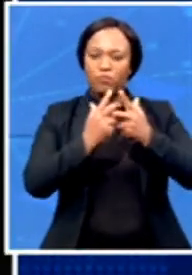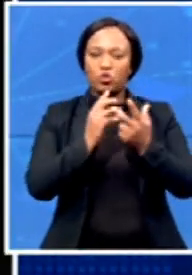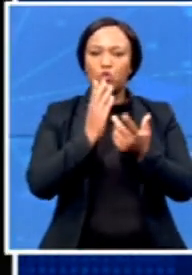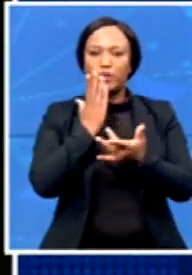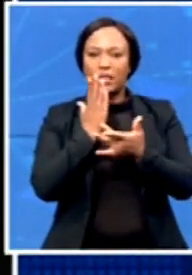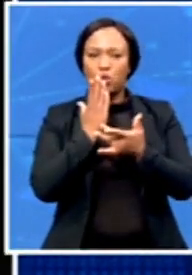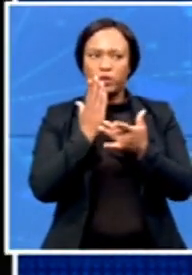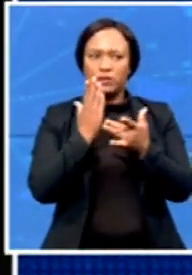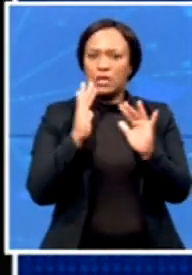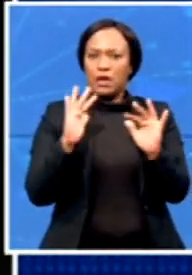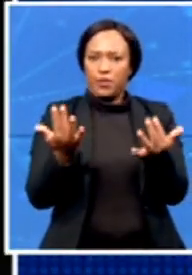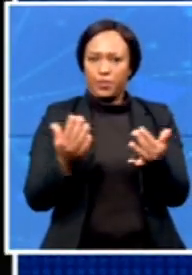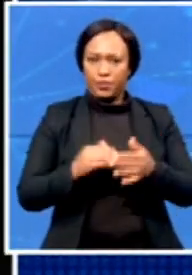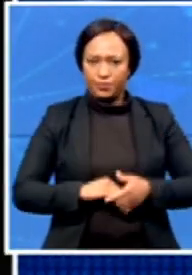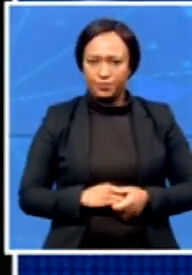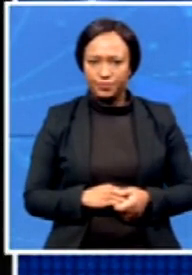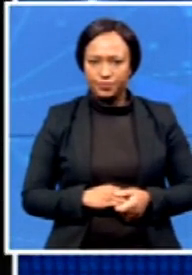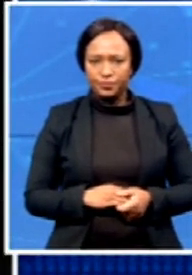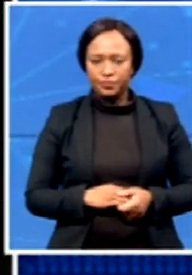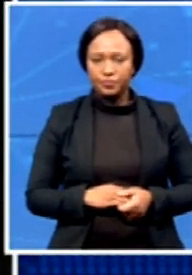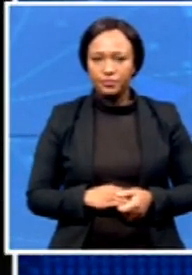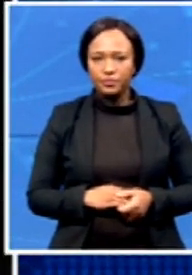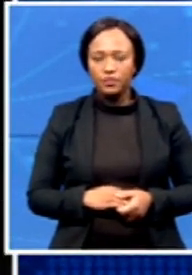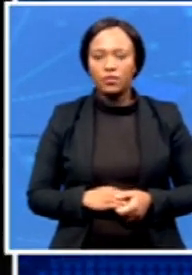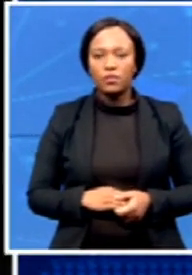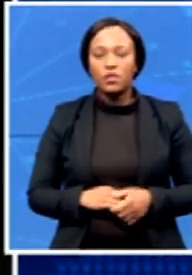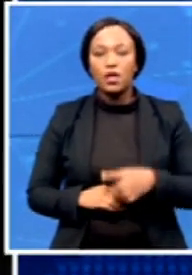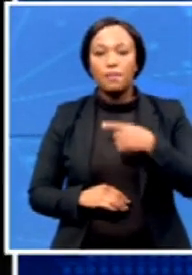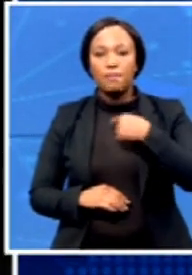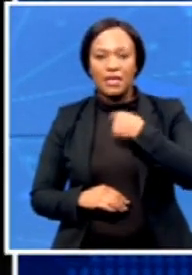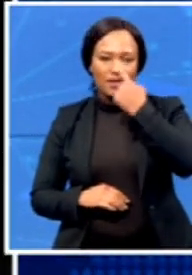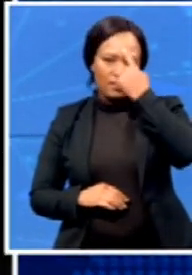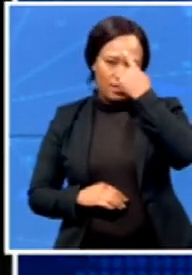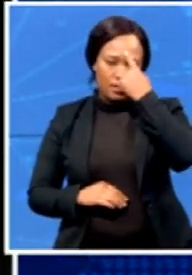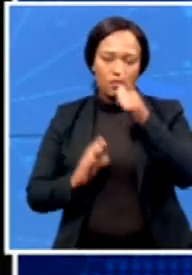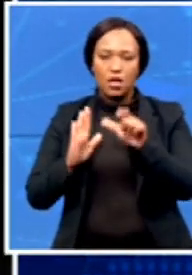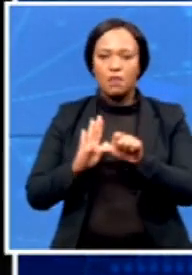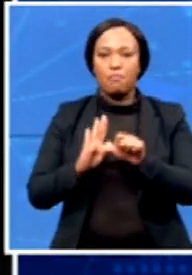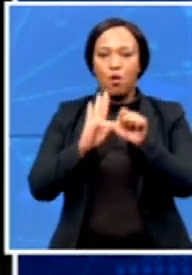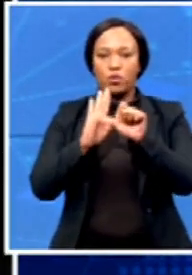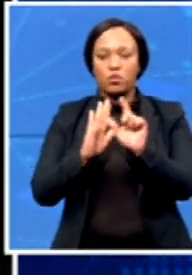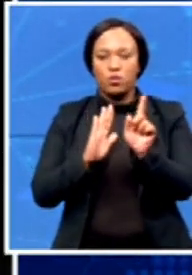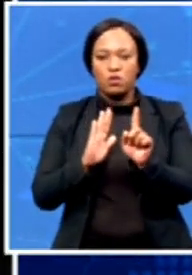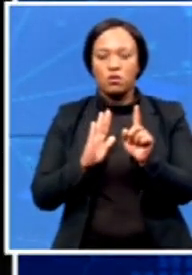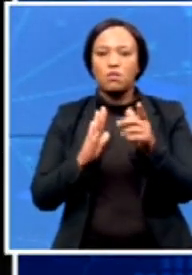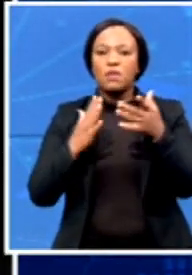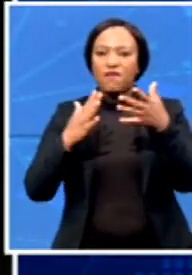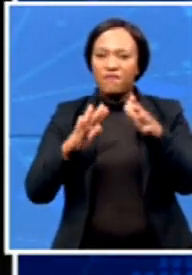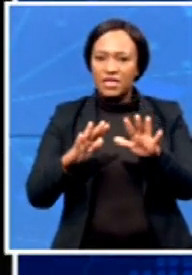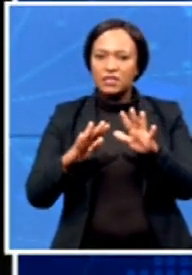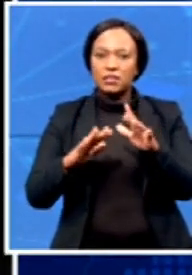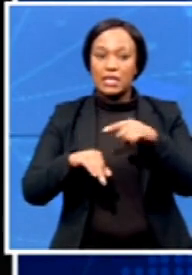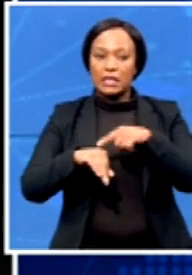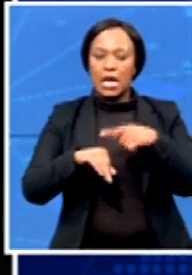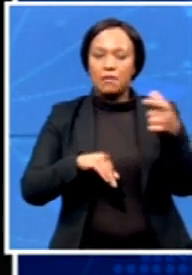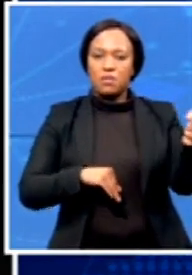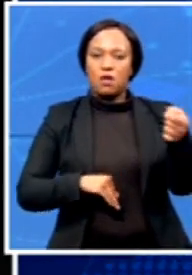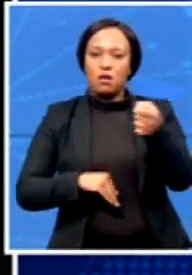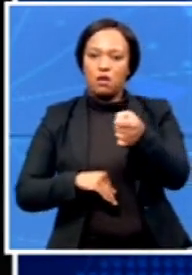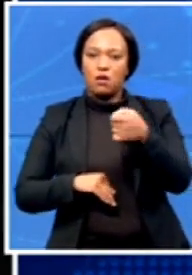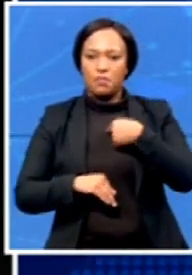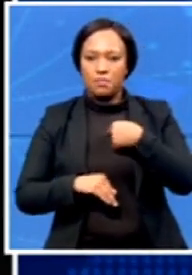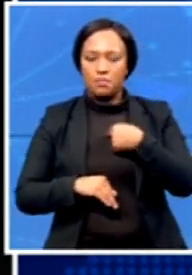I think what is important, there's few trends that I mentioned in my installation, and you have mentioned inclusion is very important.